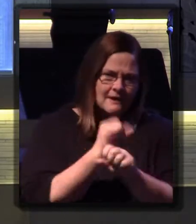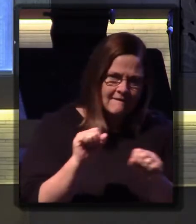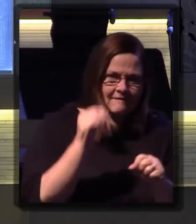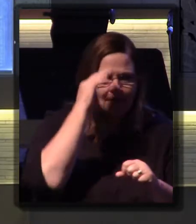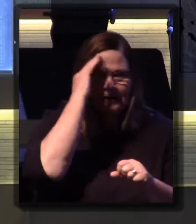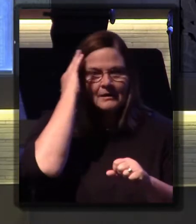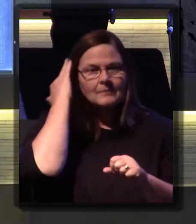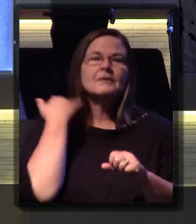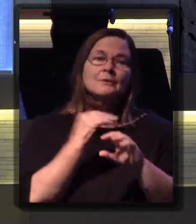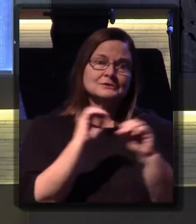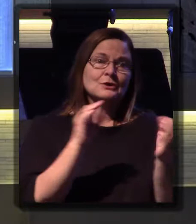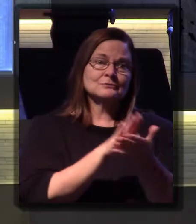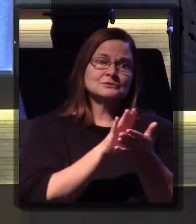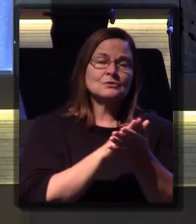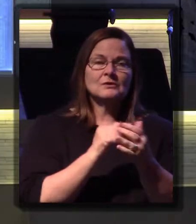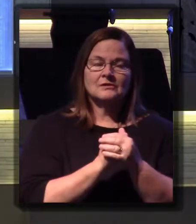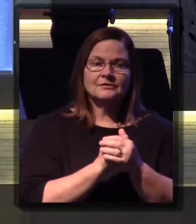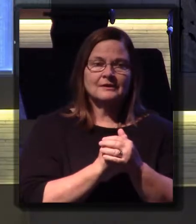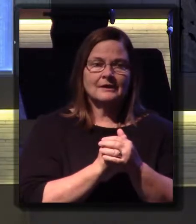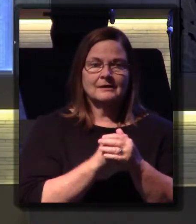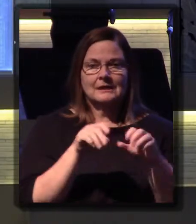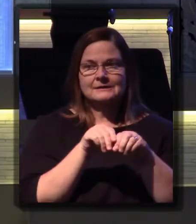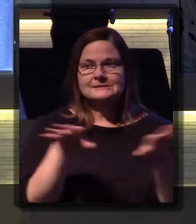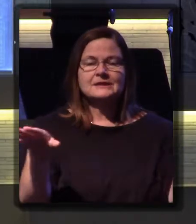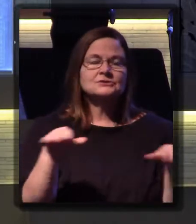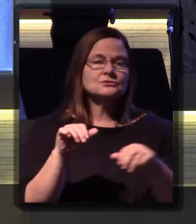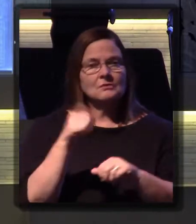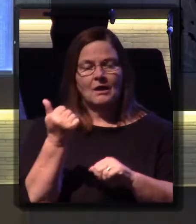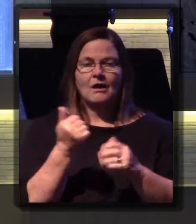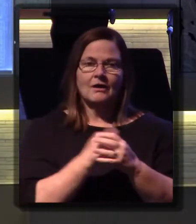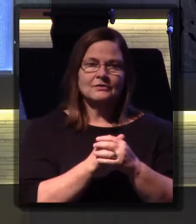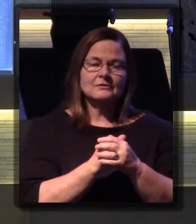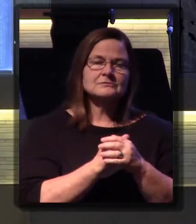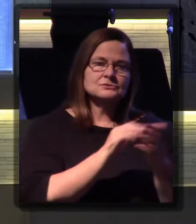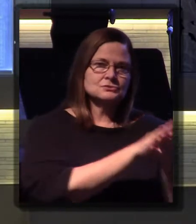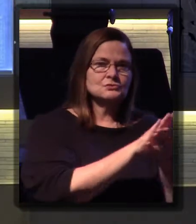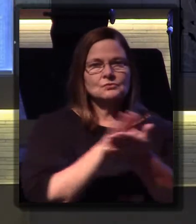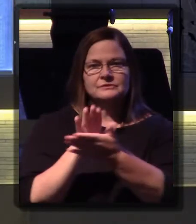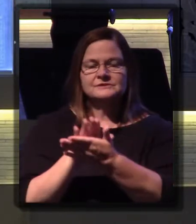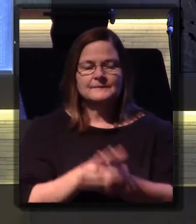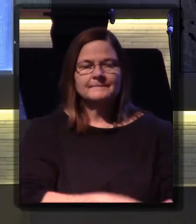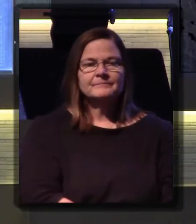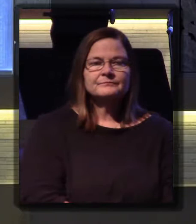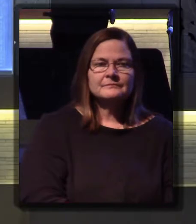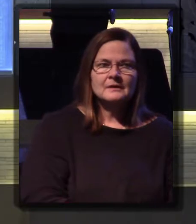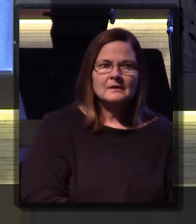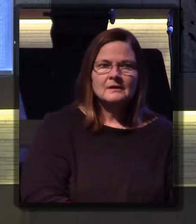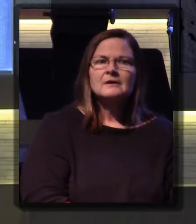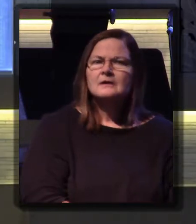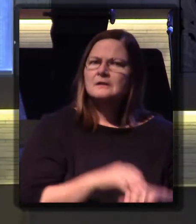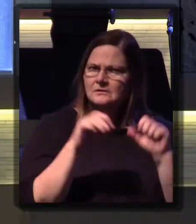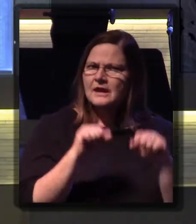year. The roof collapsed. Children were safe and everything, but there was no school at that school. They were farmed out to